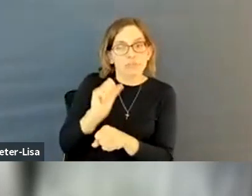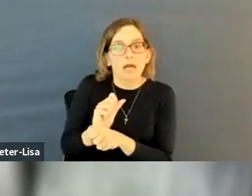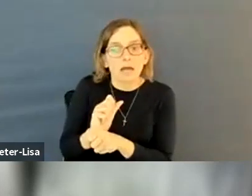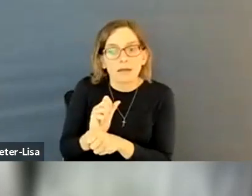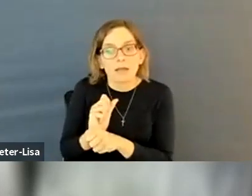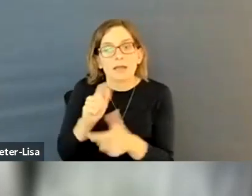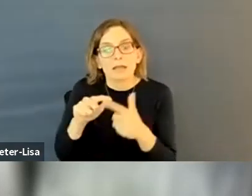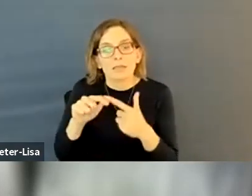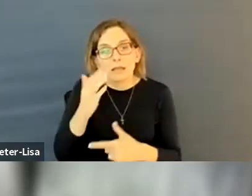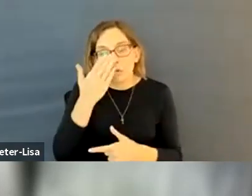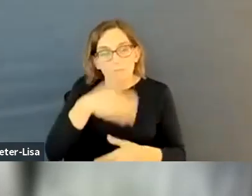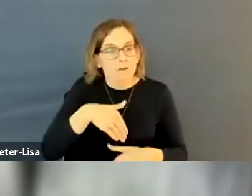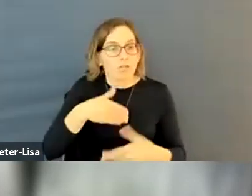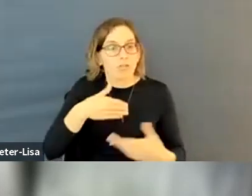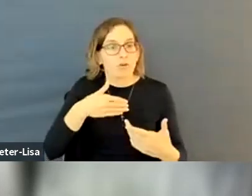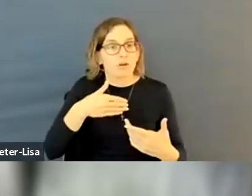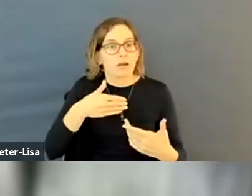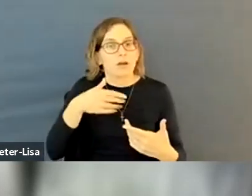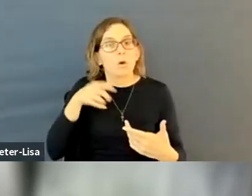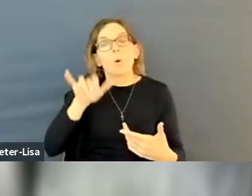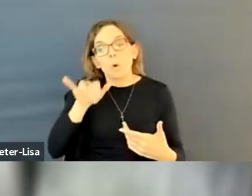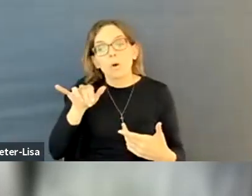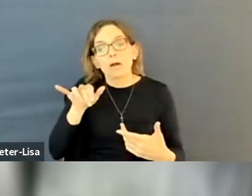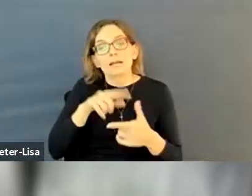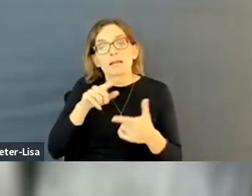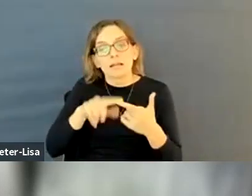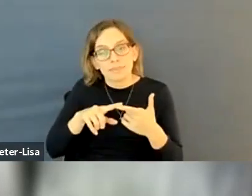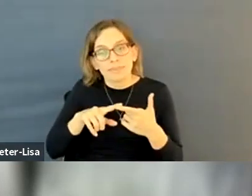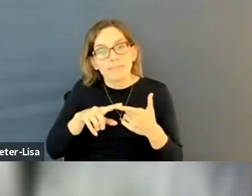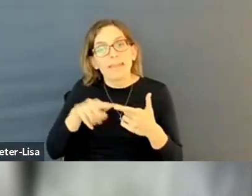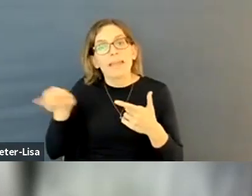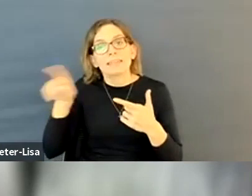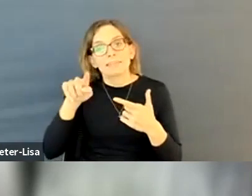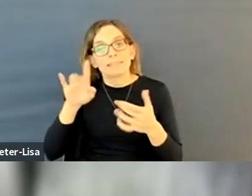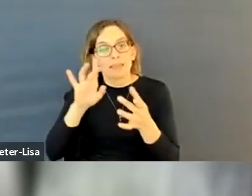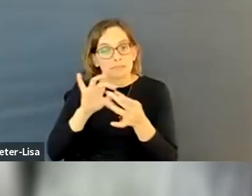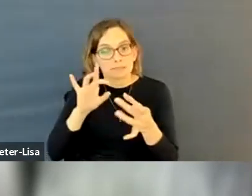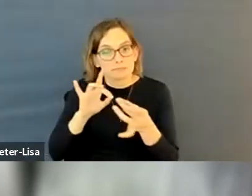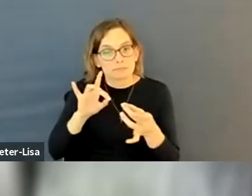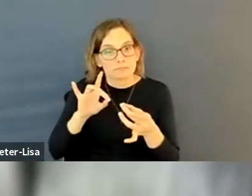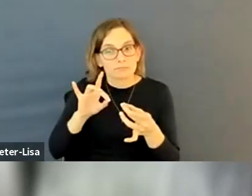over a woman, and then bring up